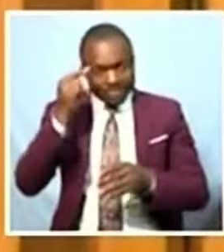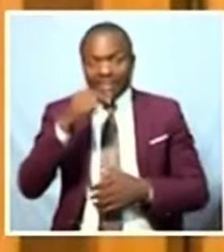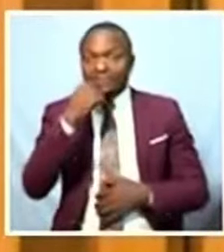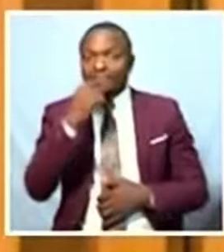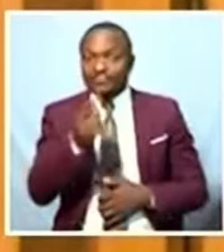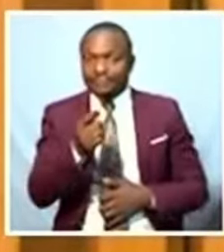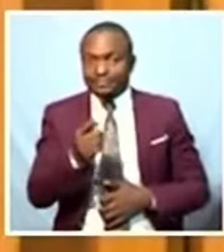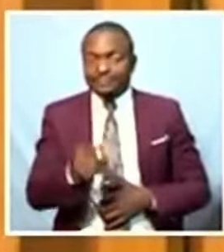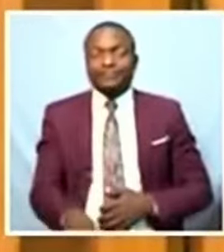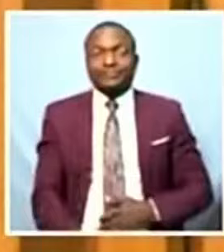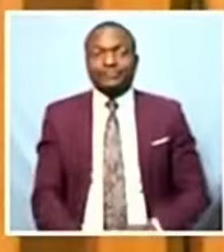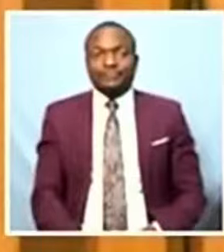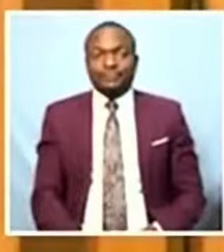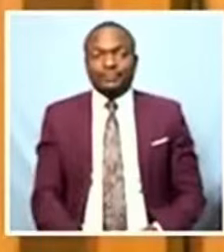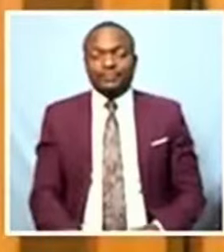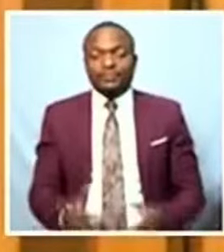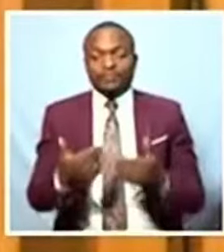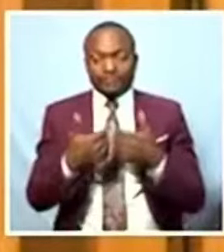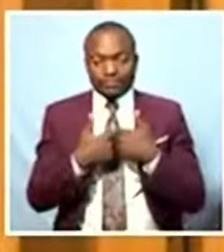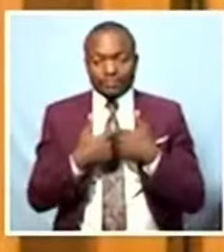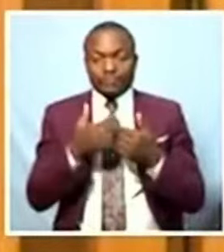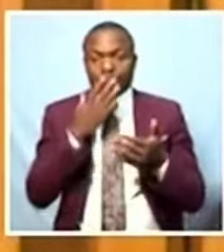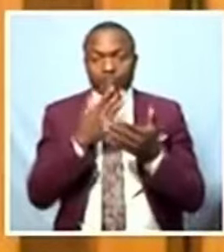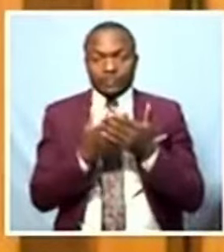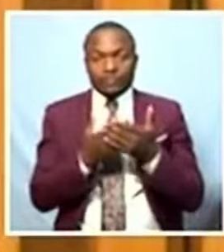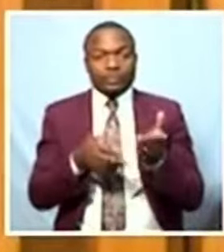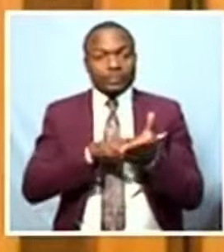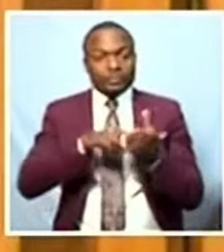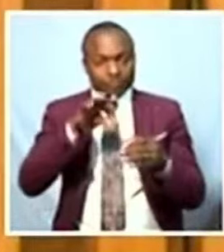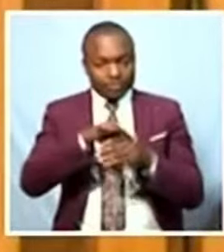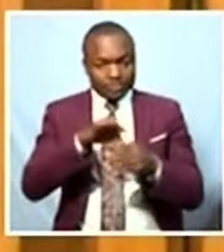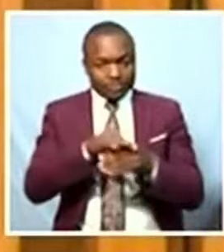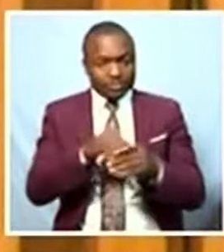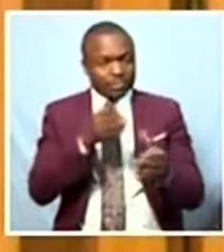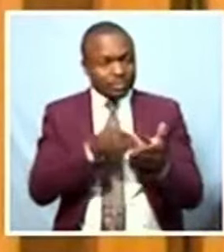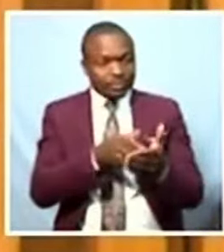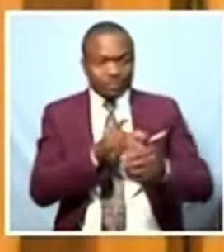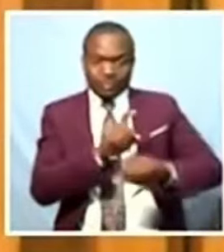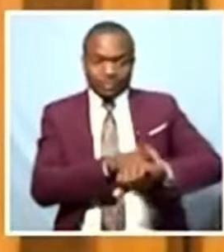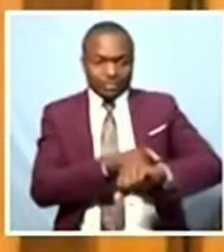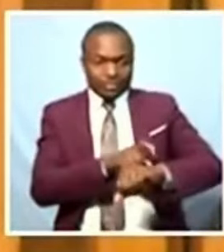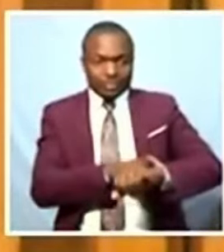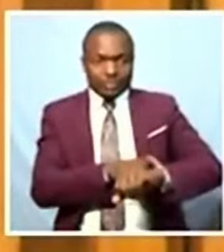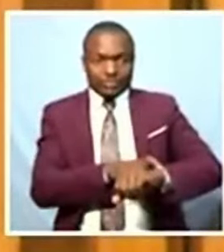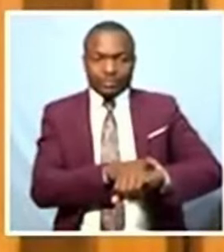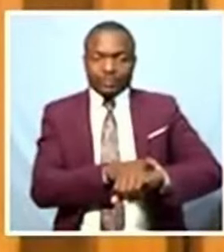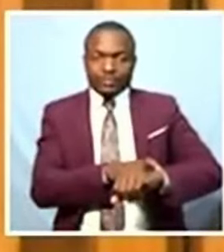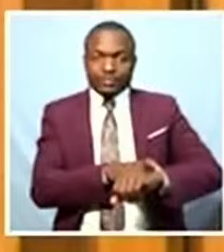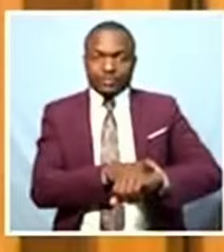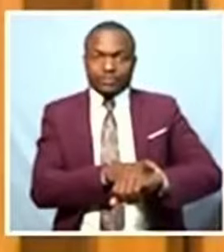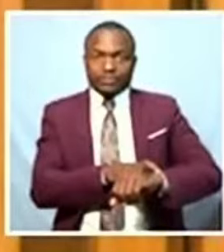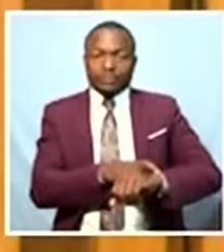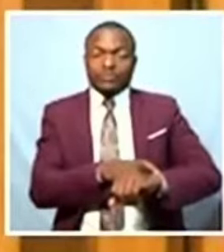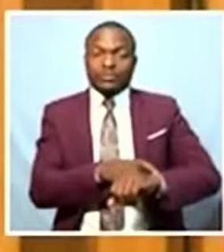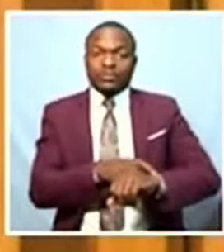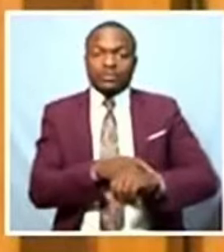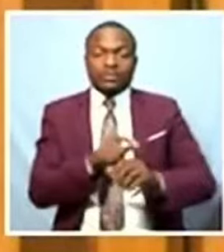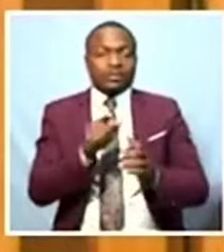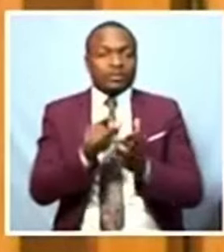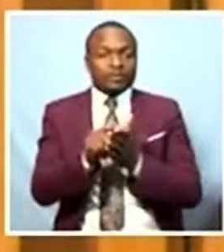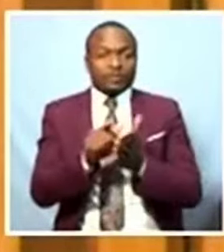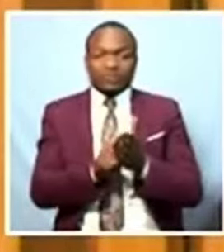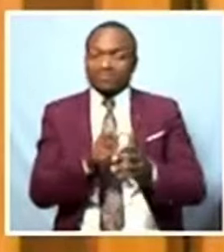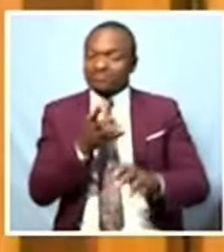state that holding a credible by-election within such a time frame is logistically and legally